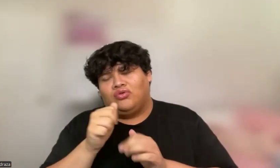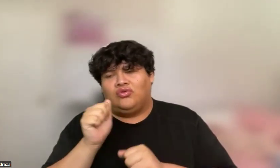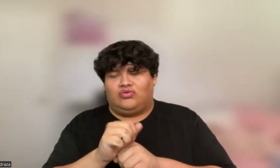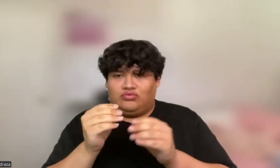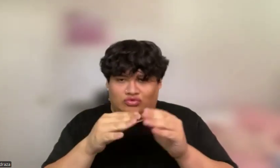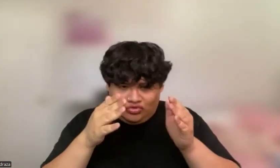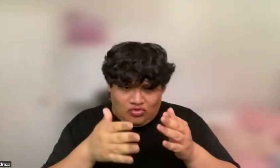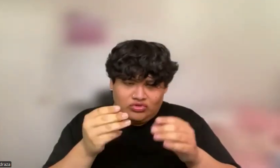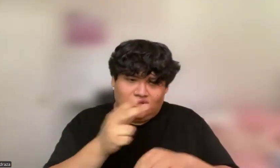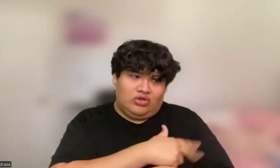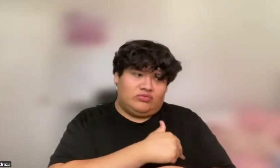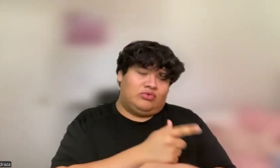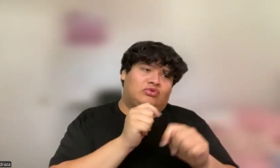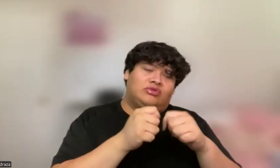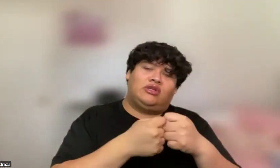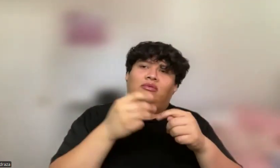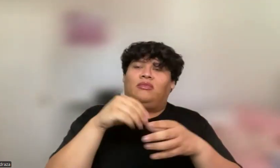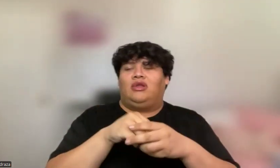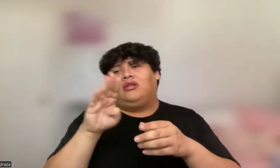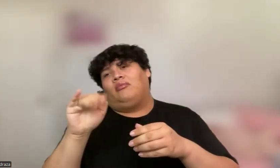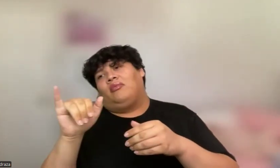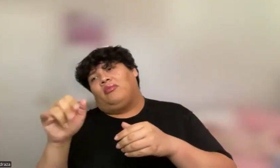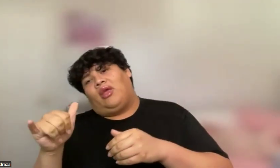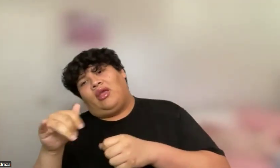closely with our hospital teams here in the Bay Area and elsewhere,